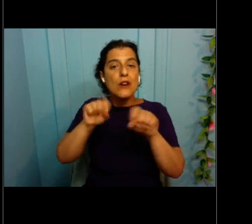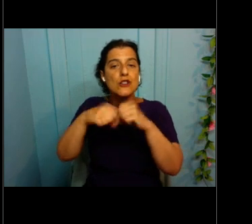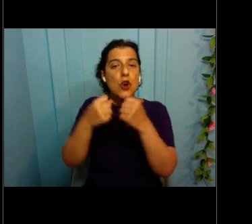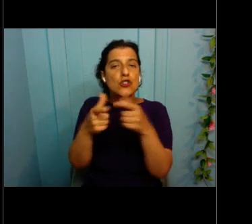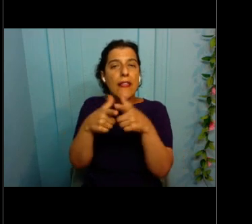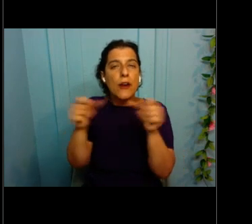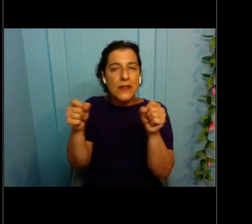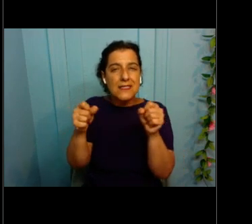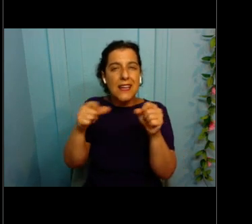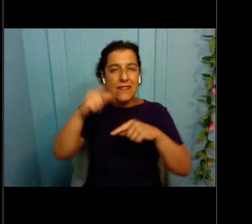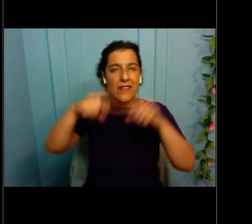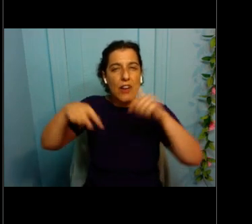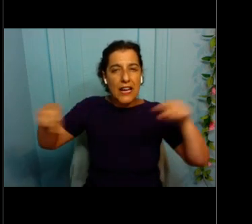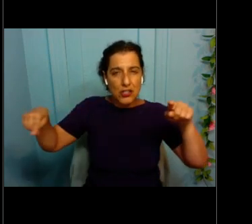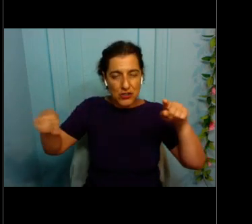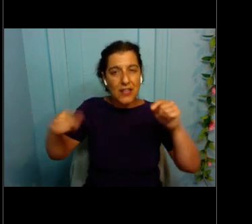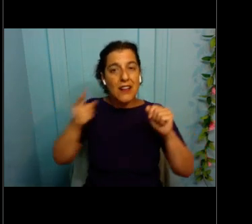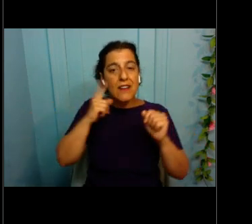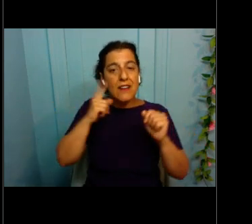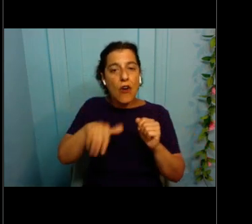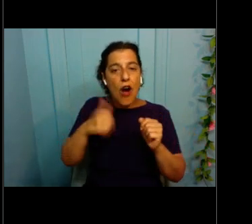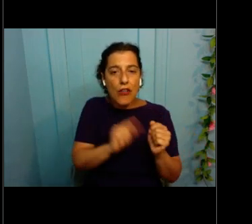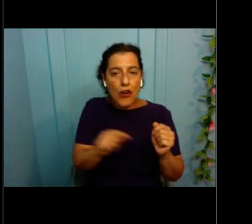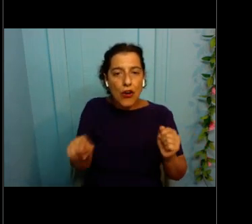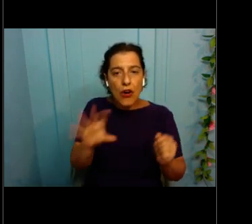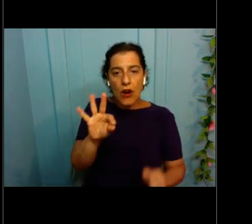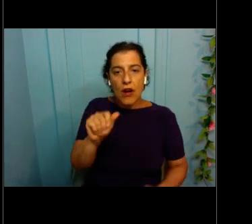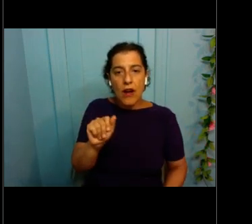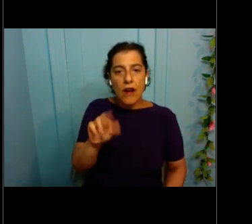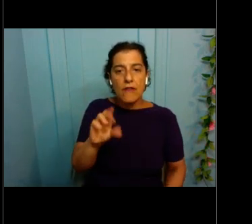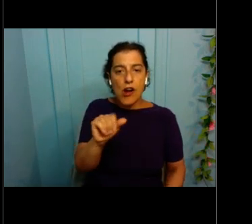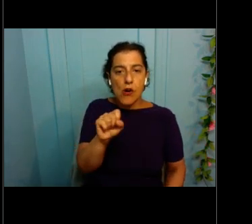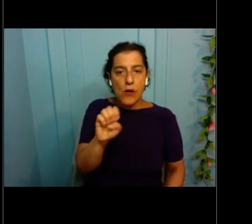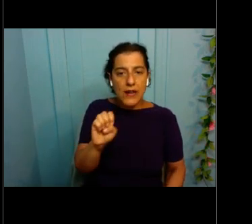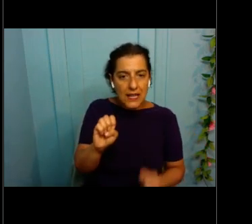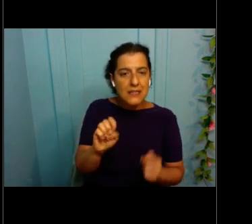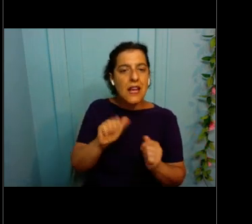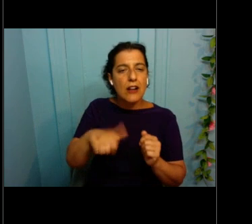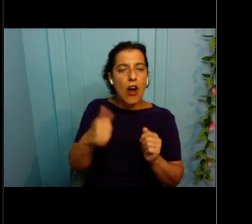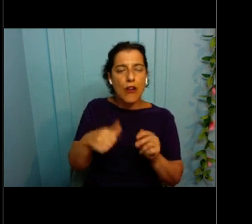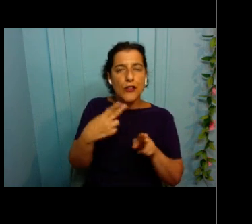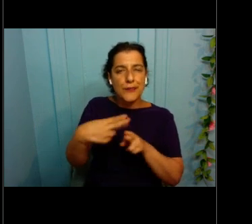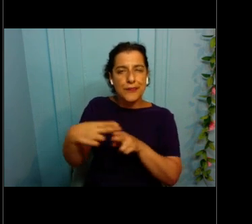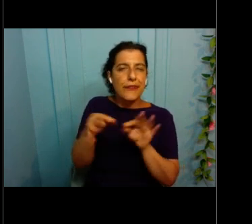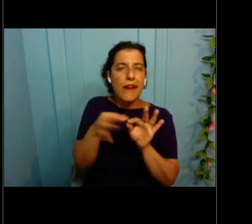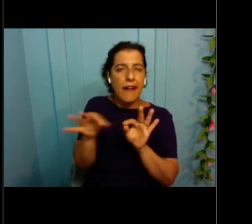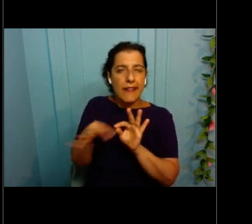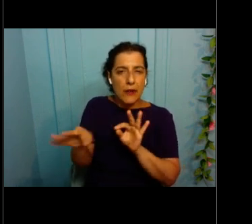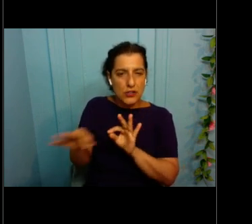lesser studied language varieties like Faroese, Gunloal Ersu, and Toronto Heritage Russian.